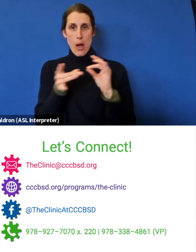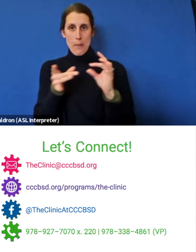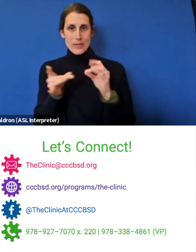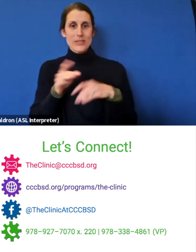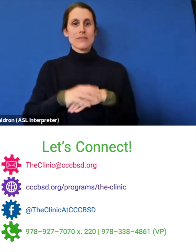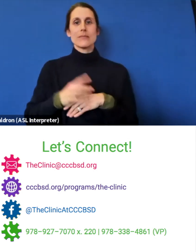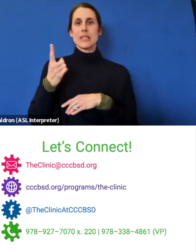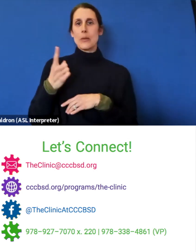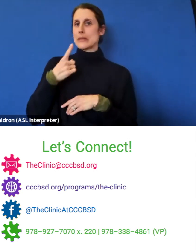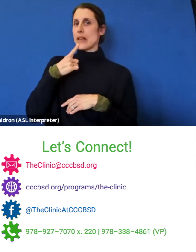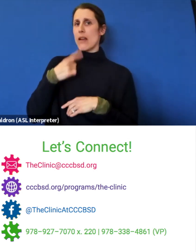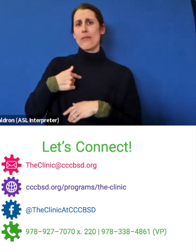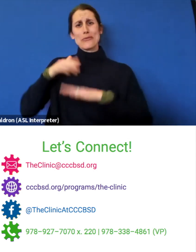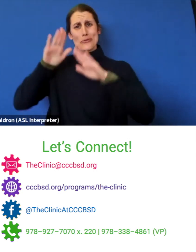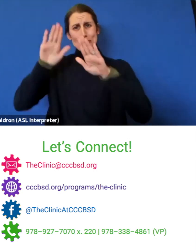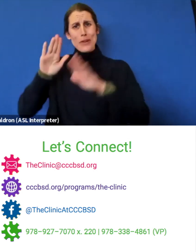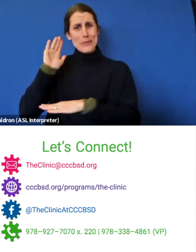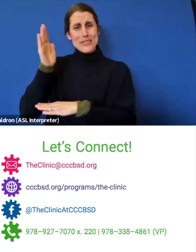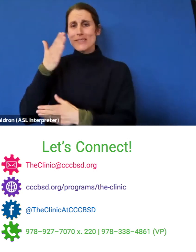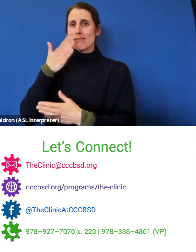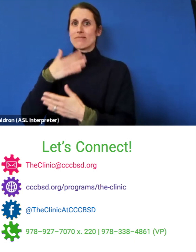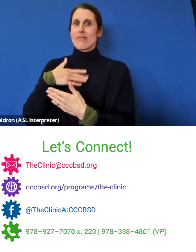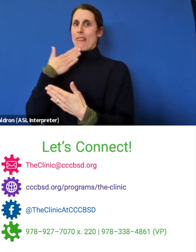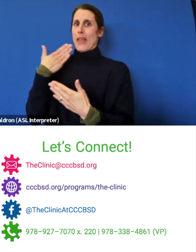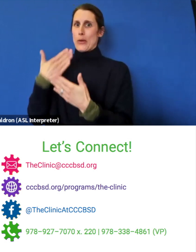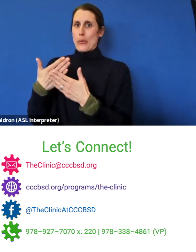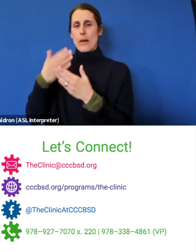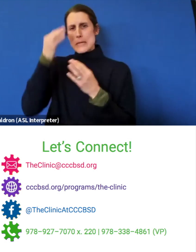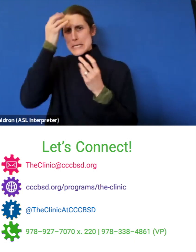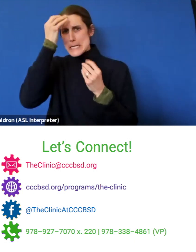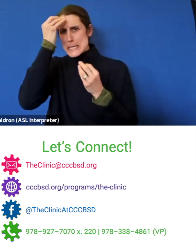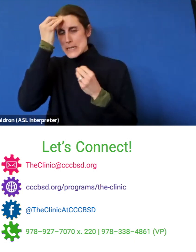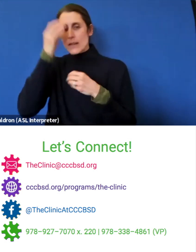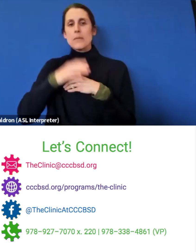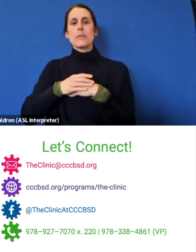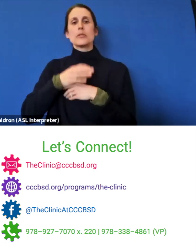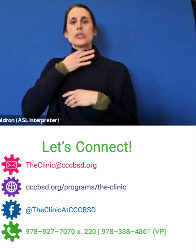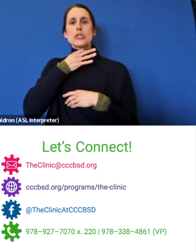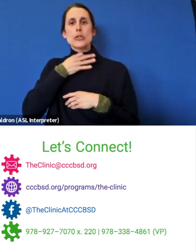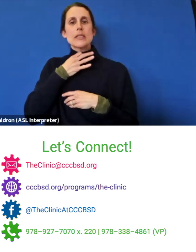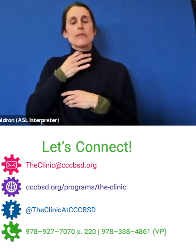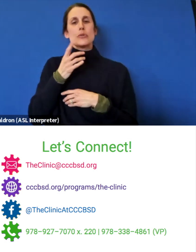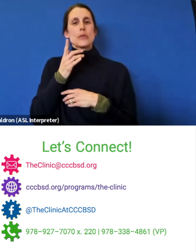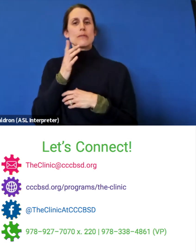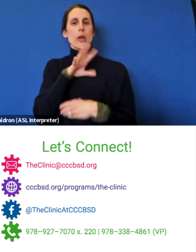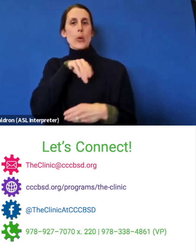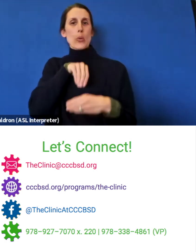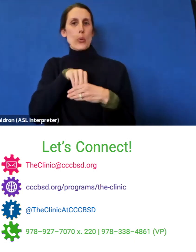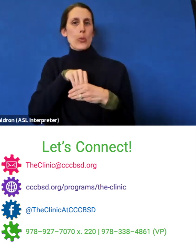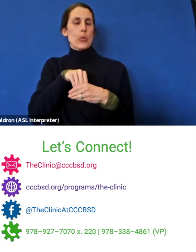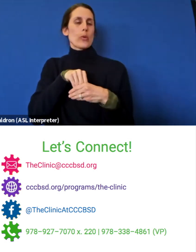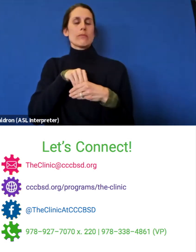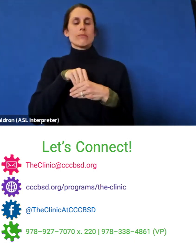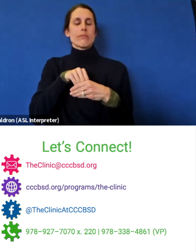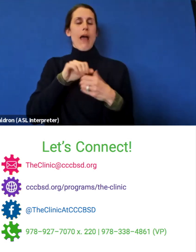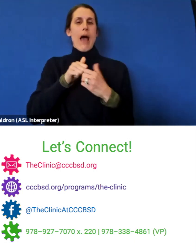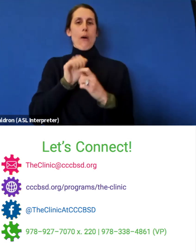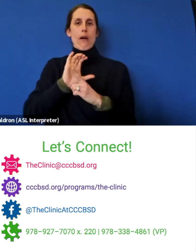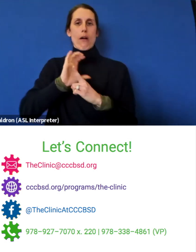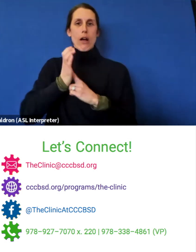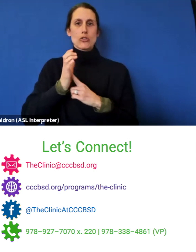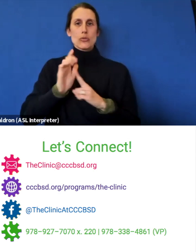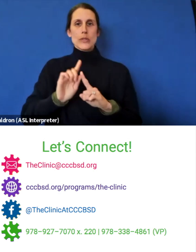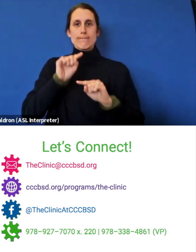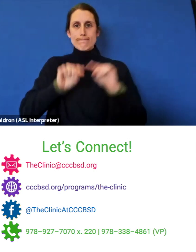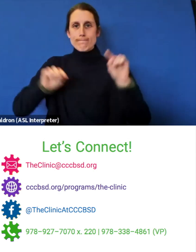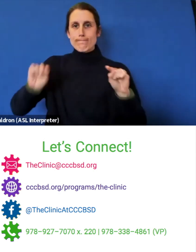thinking. I am wondering if you might speak to some ways that cultural differences play into pragmatics or any advice for navigating that.